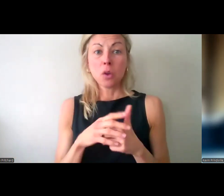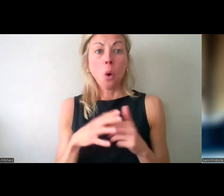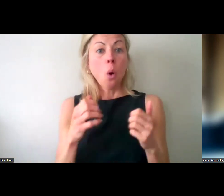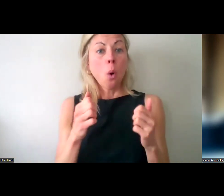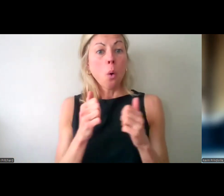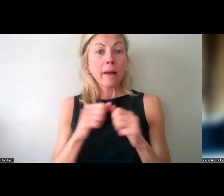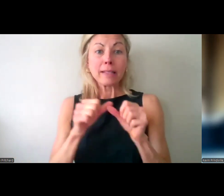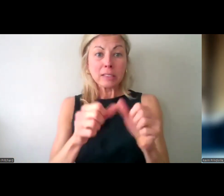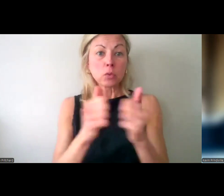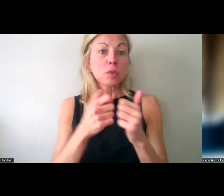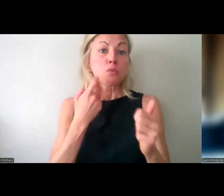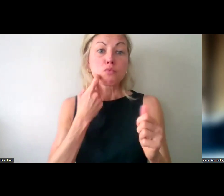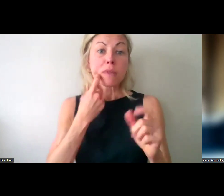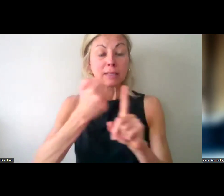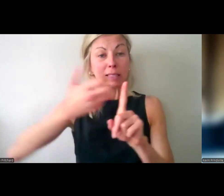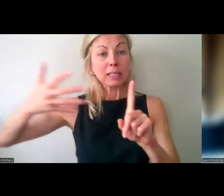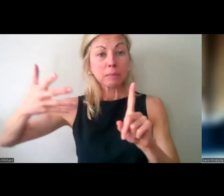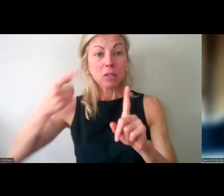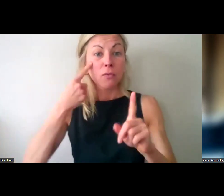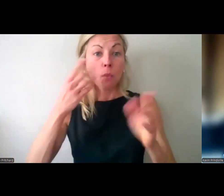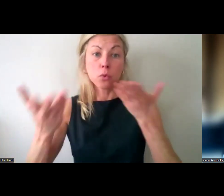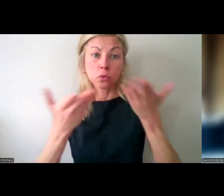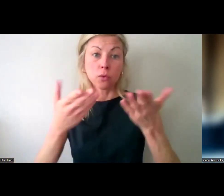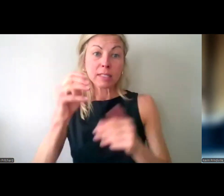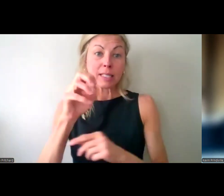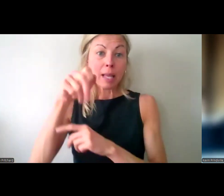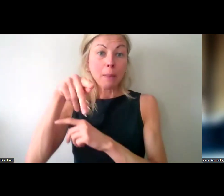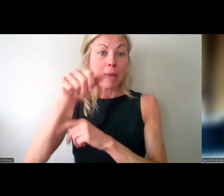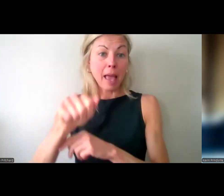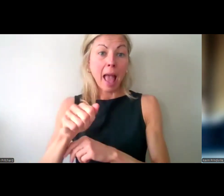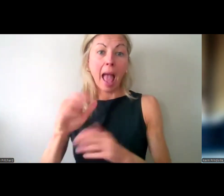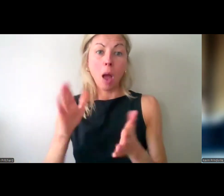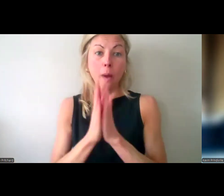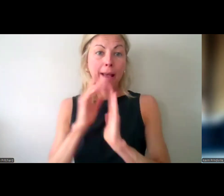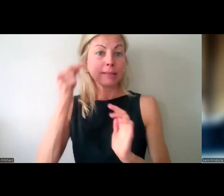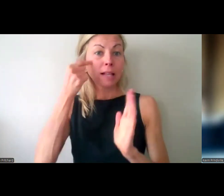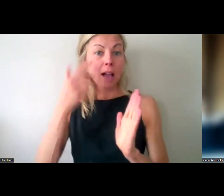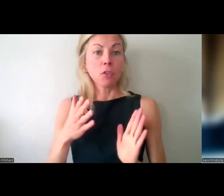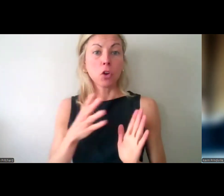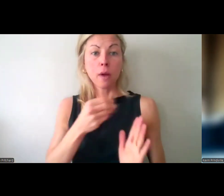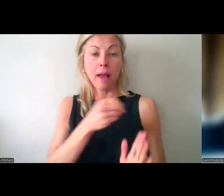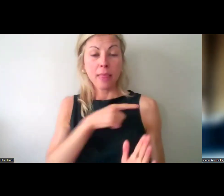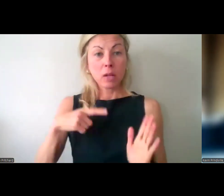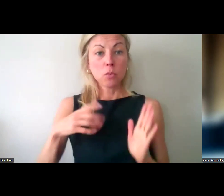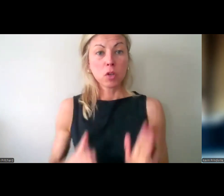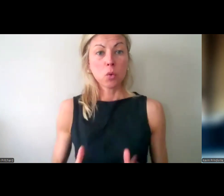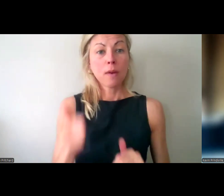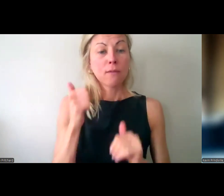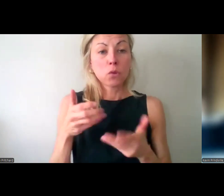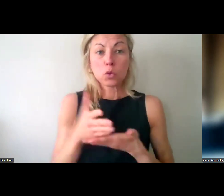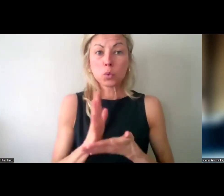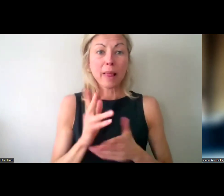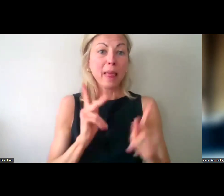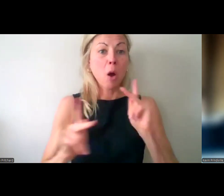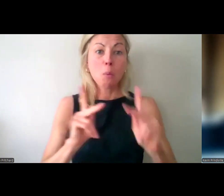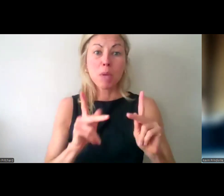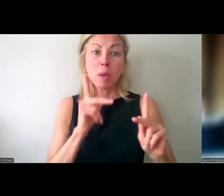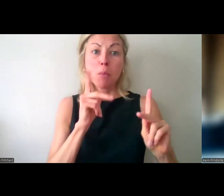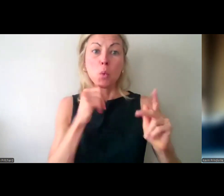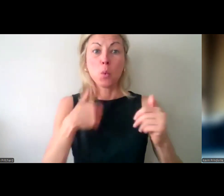of programs and services under the MPA. And we ask that the governor and the legislature refuse to look to older adults and people with disabilities and their